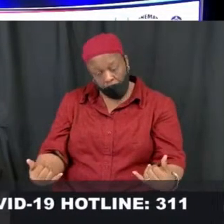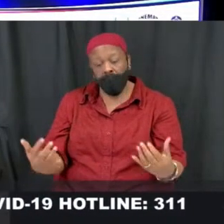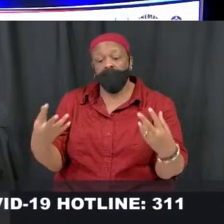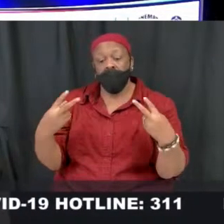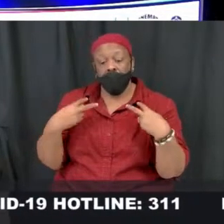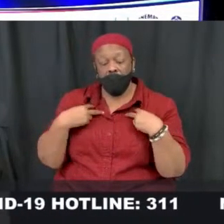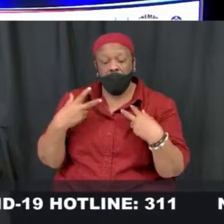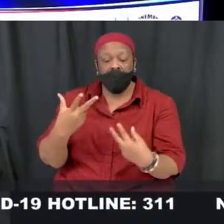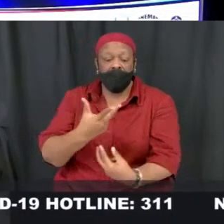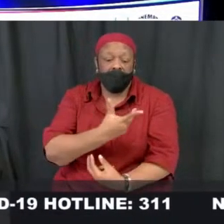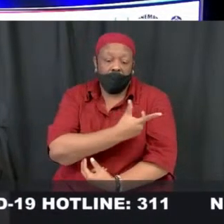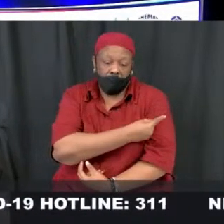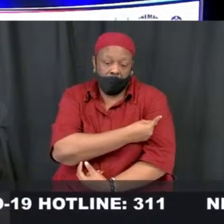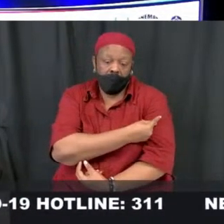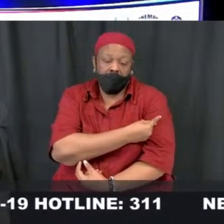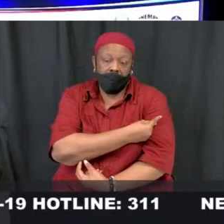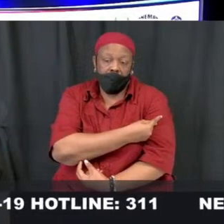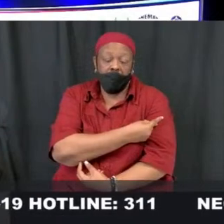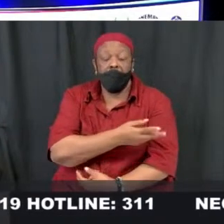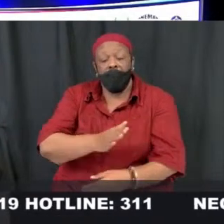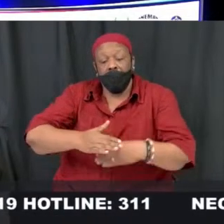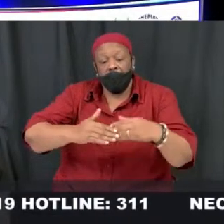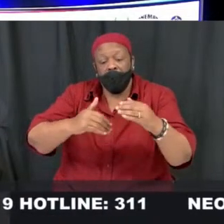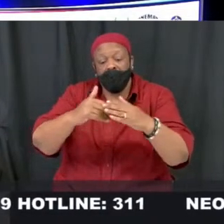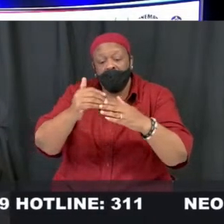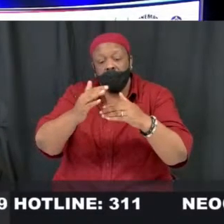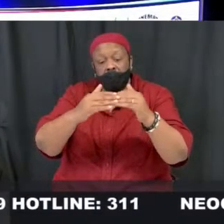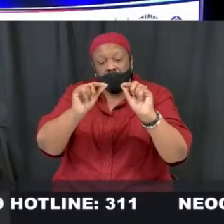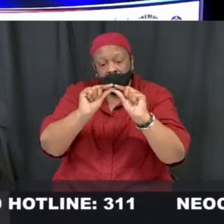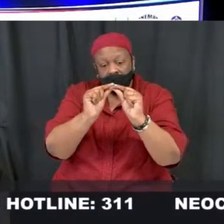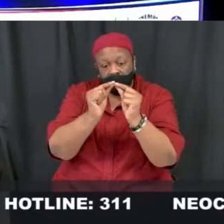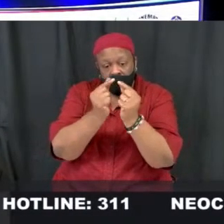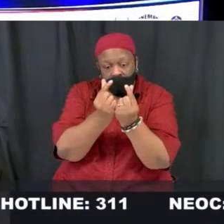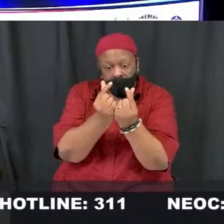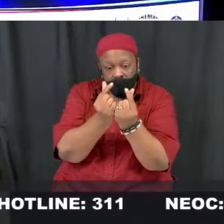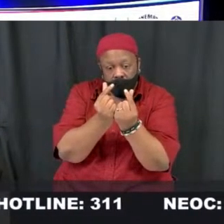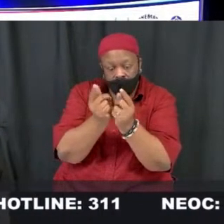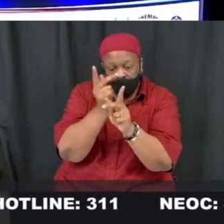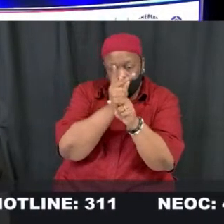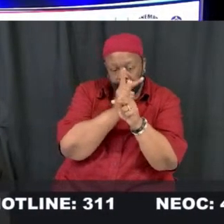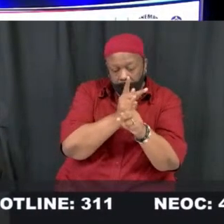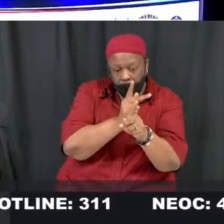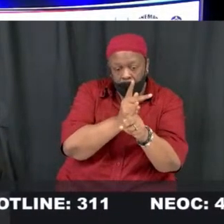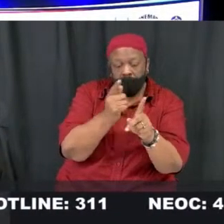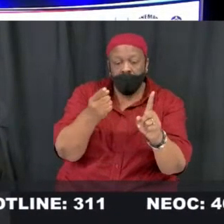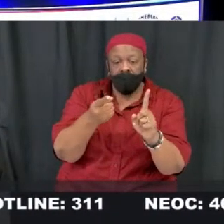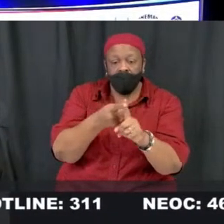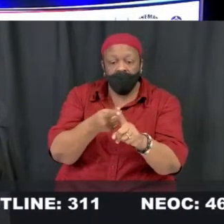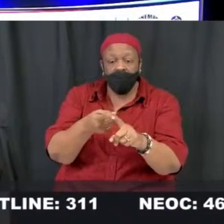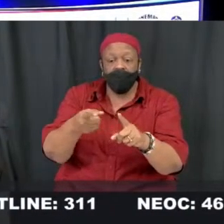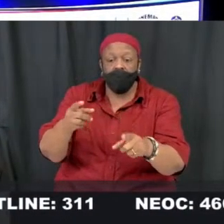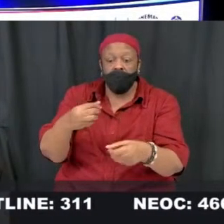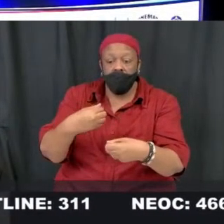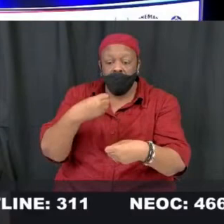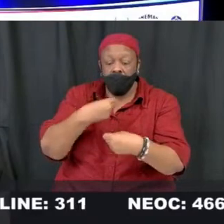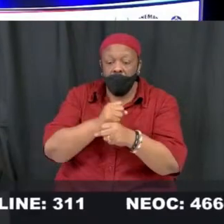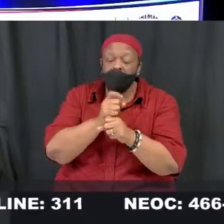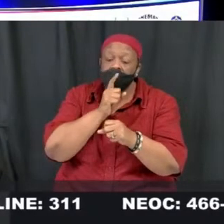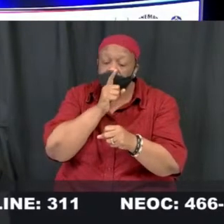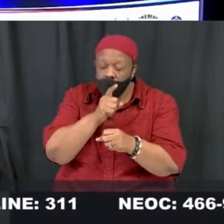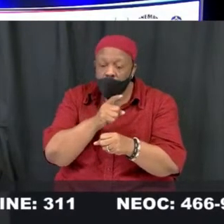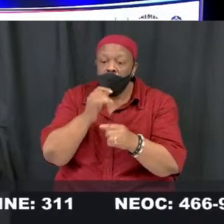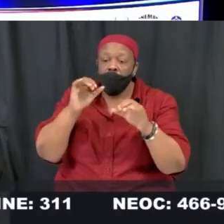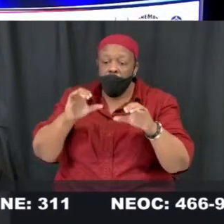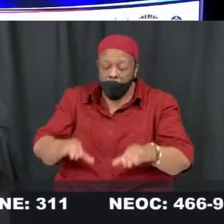to build the herd immunity required for us to be able to get back to some level of normalcy.